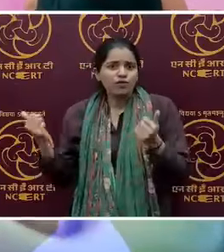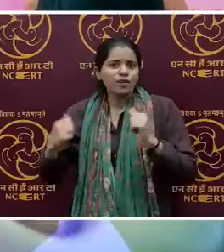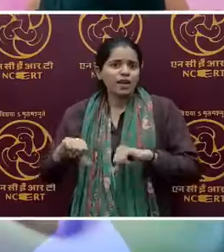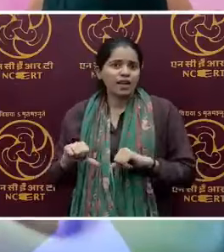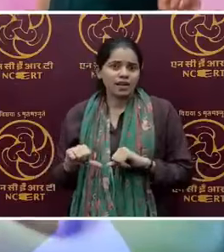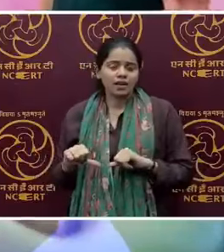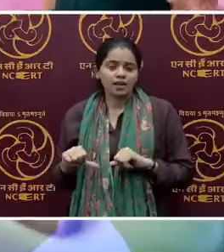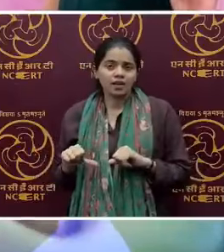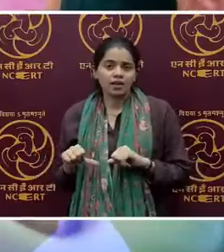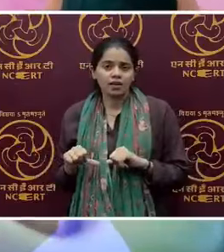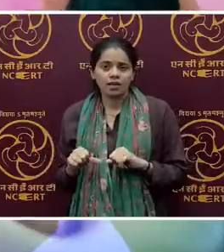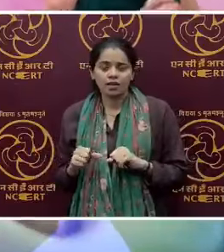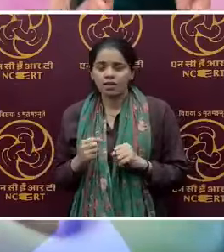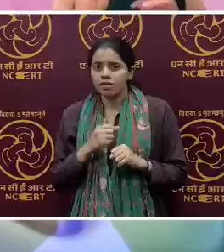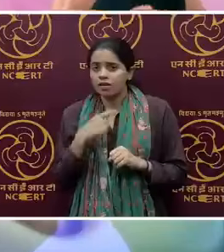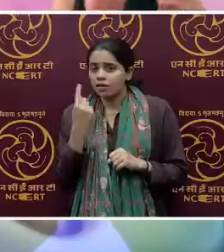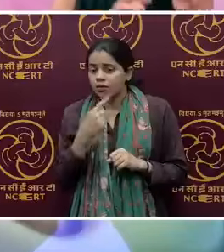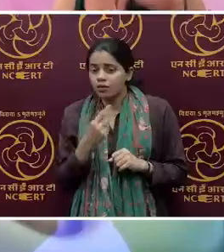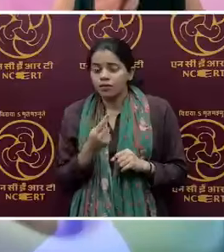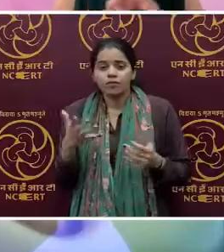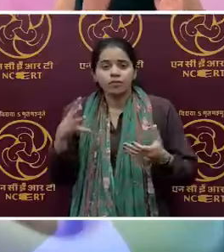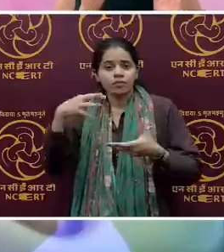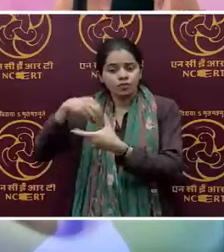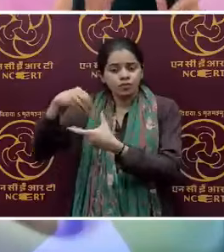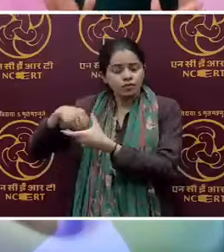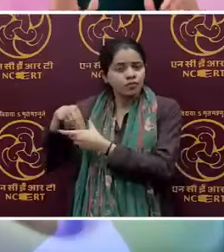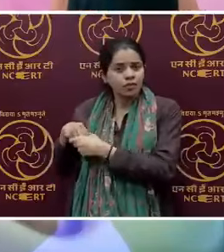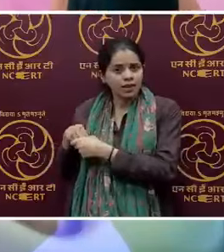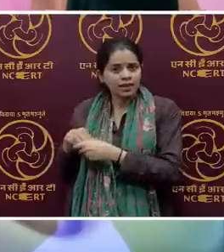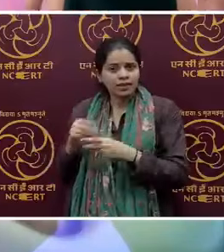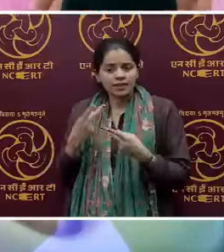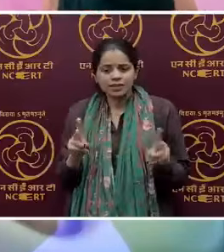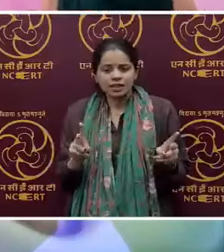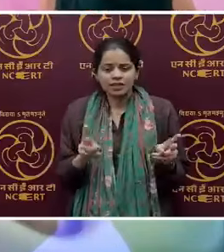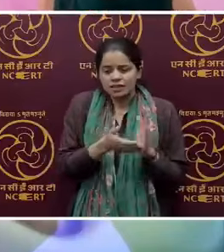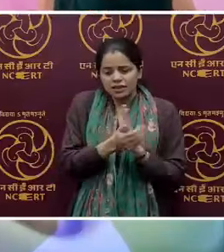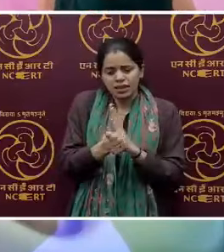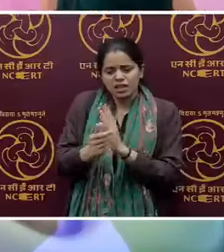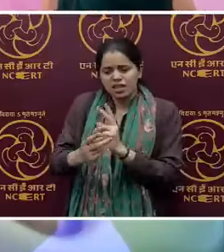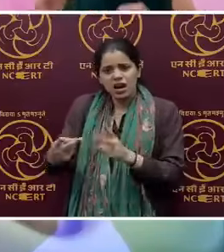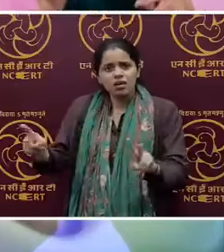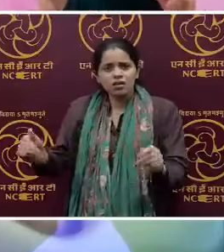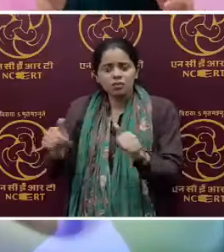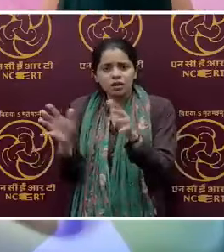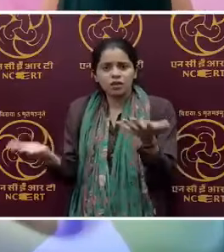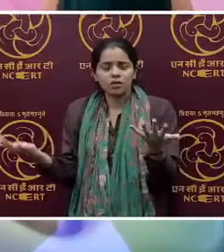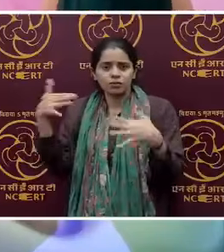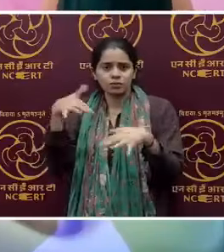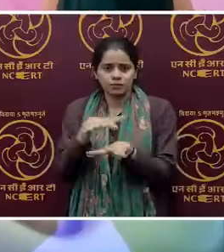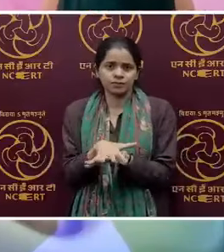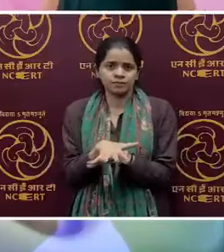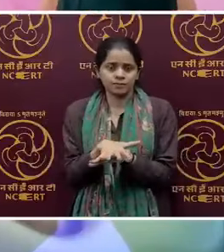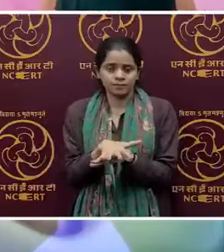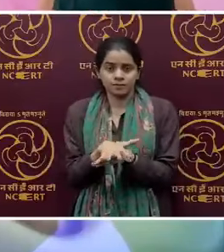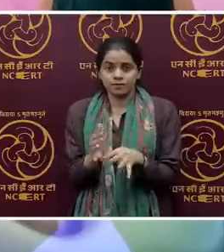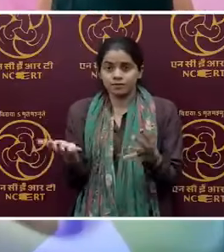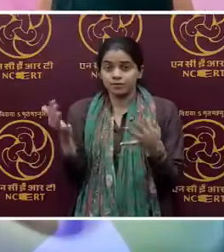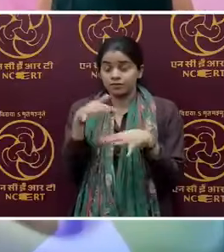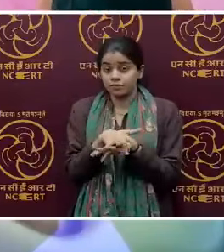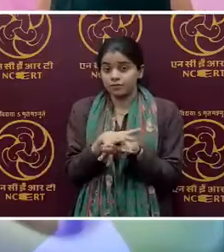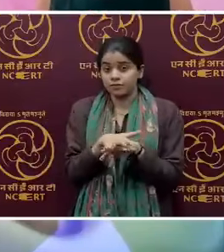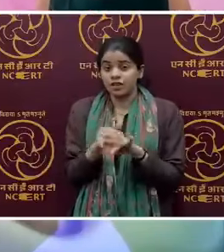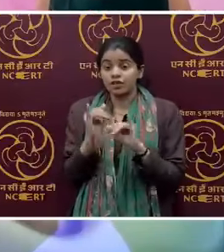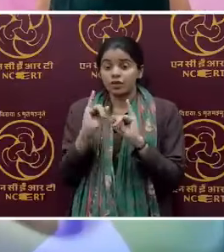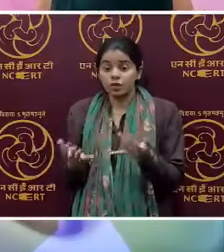Right? Where are we going to put them on this thing? So, the spiky skills. Anyway, to come to inclusion, what would be the